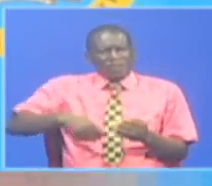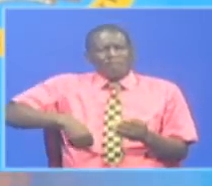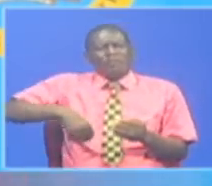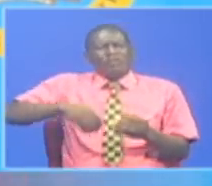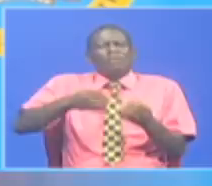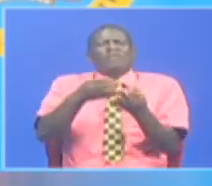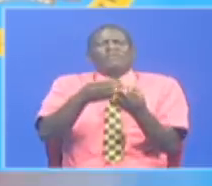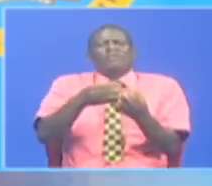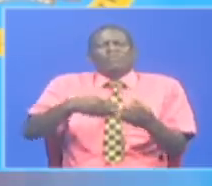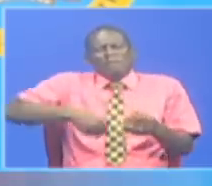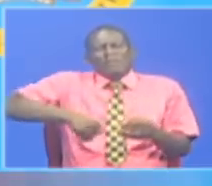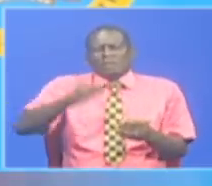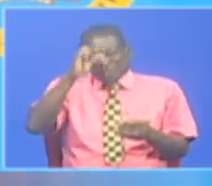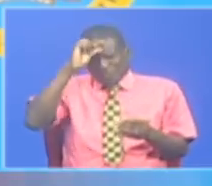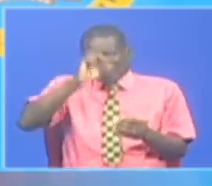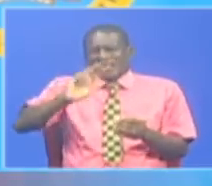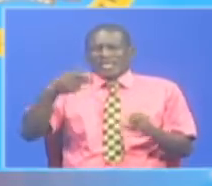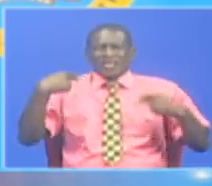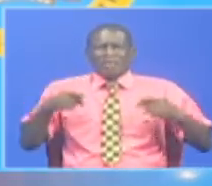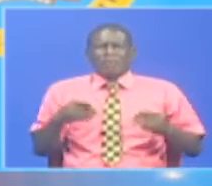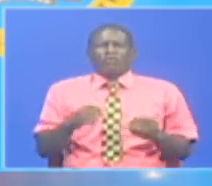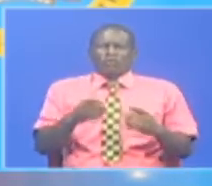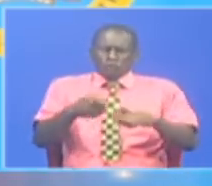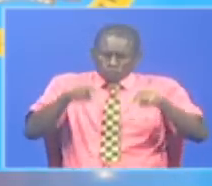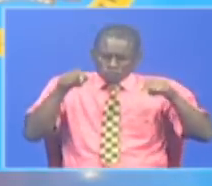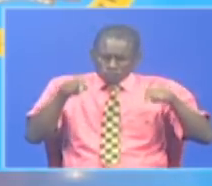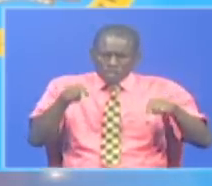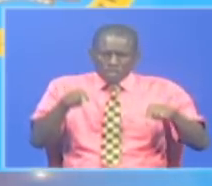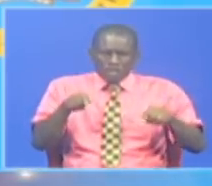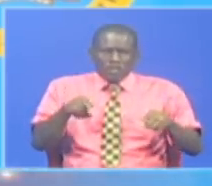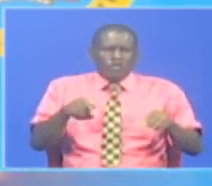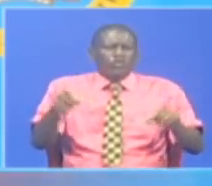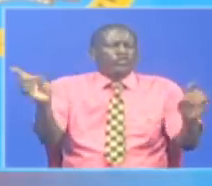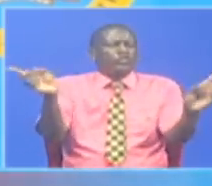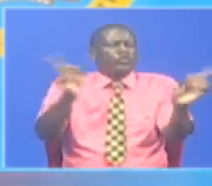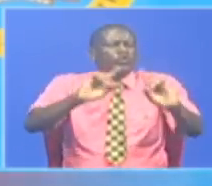Kenyans should therefore forthwith not be afraid.